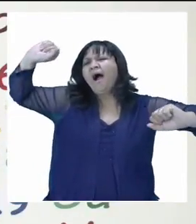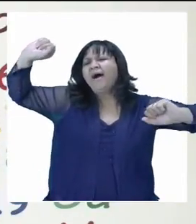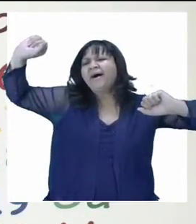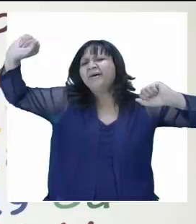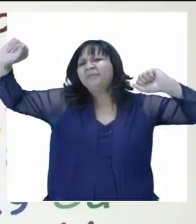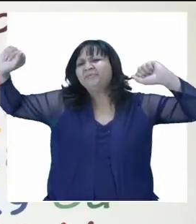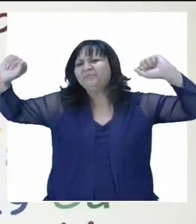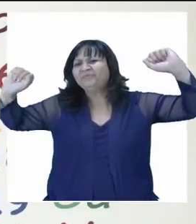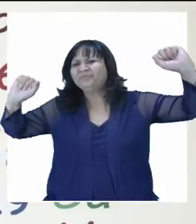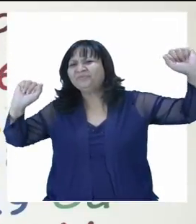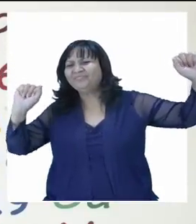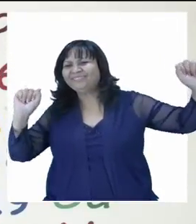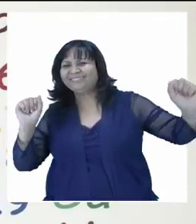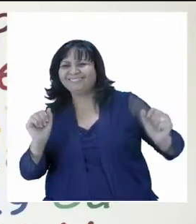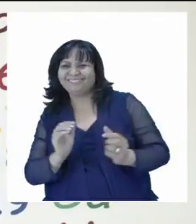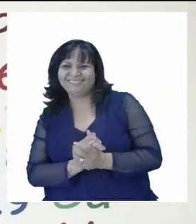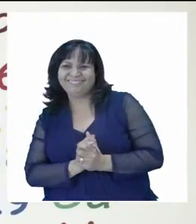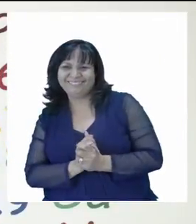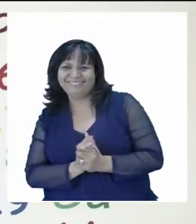And then we are